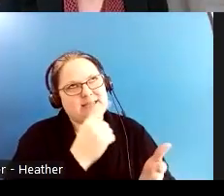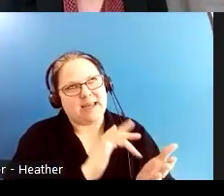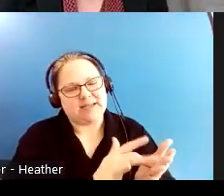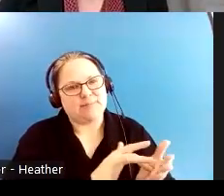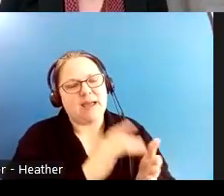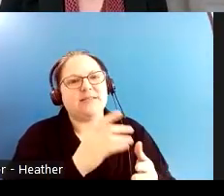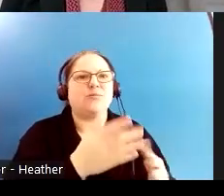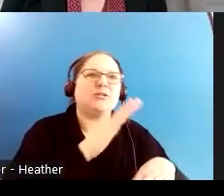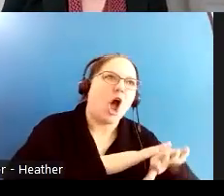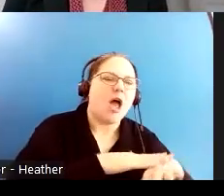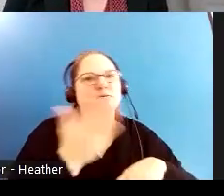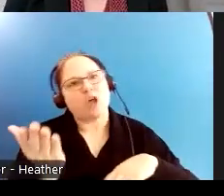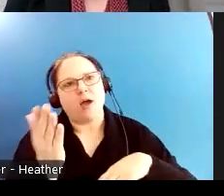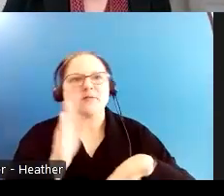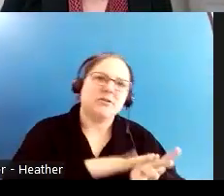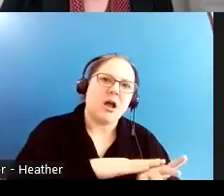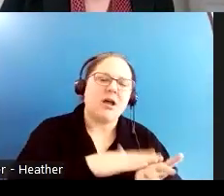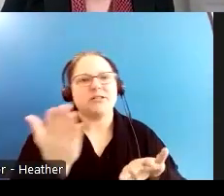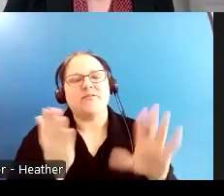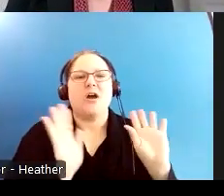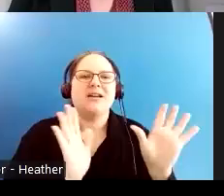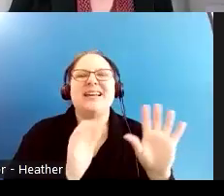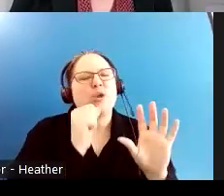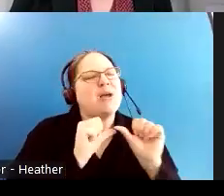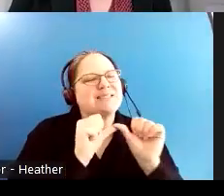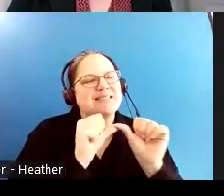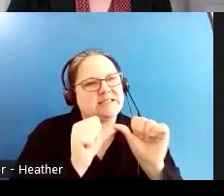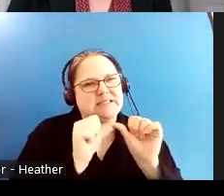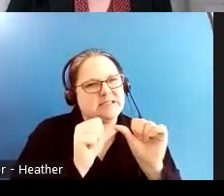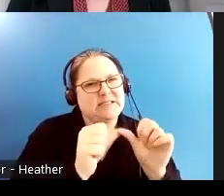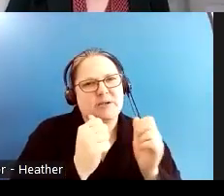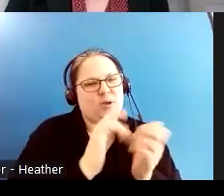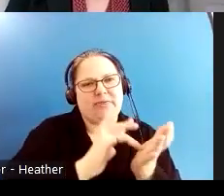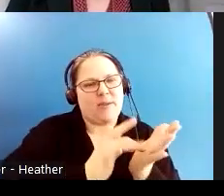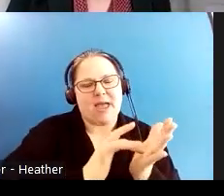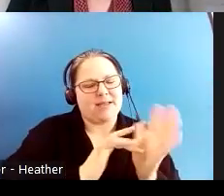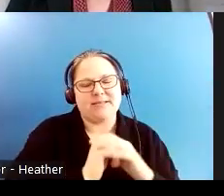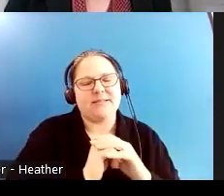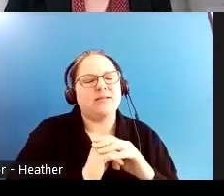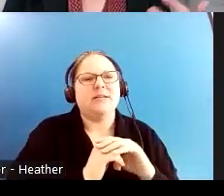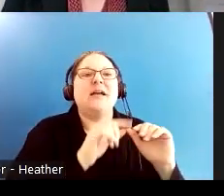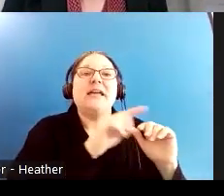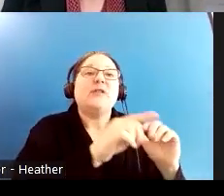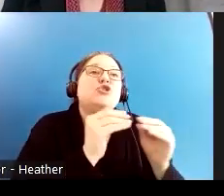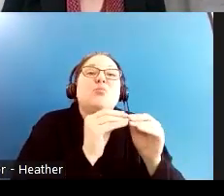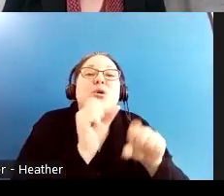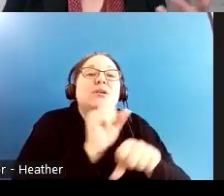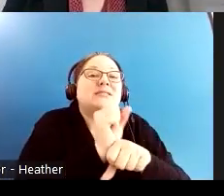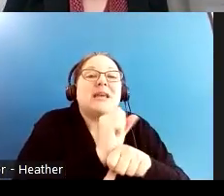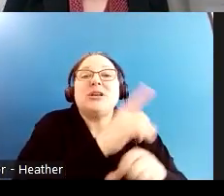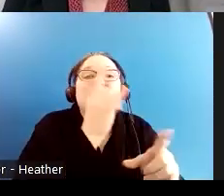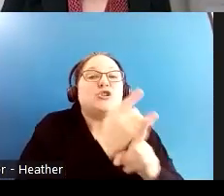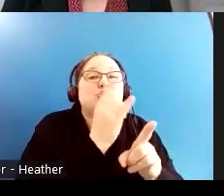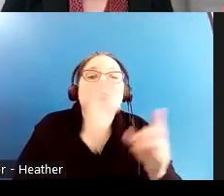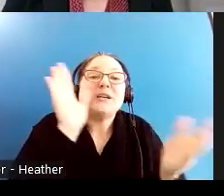so like insistent that he needed them. That wasn't the reason. He just was more stable. He was drinking less just by